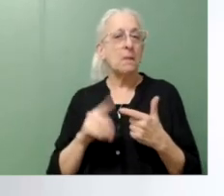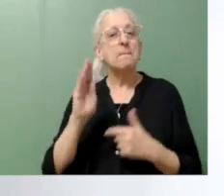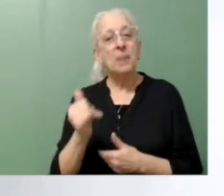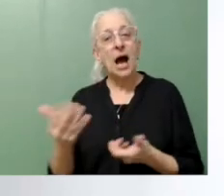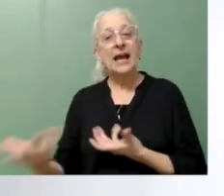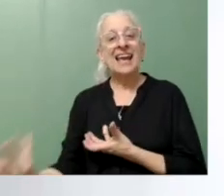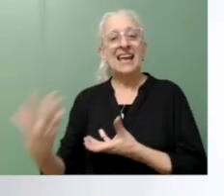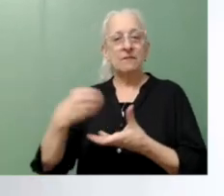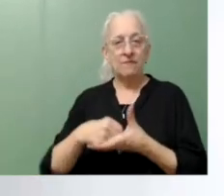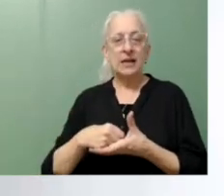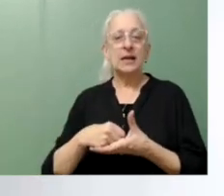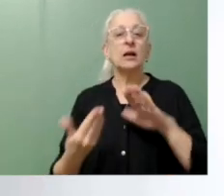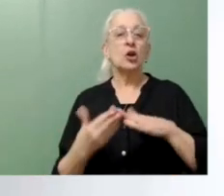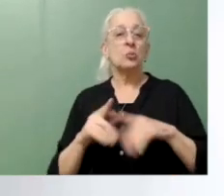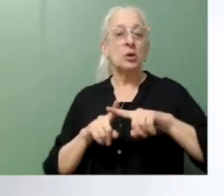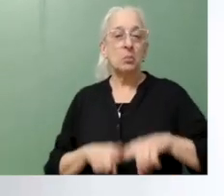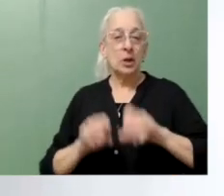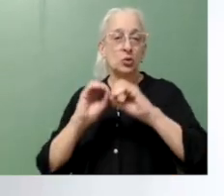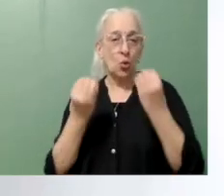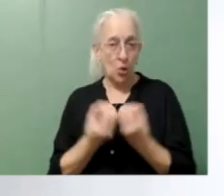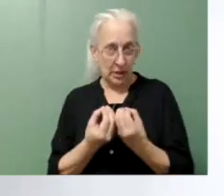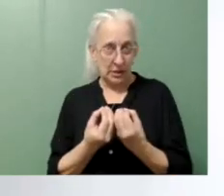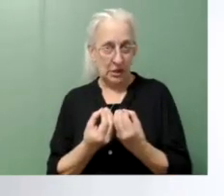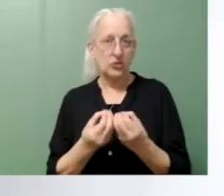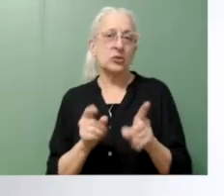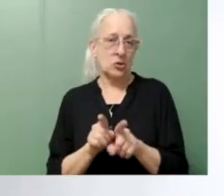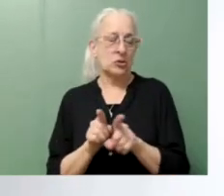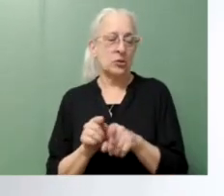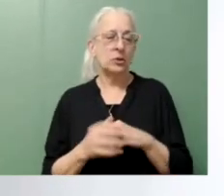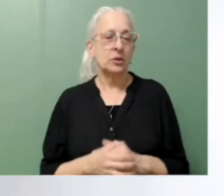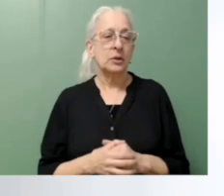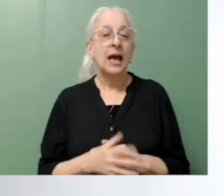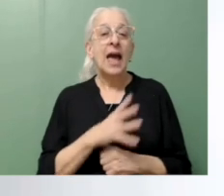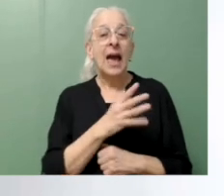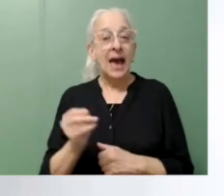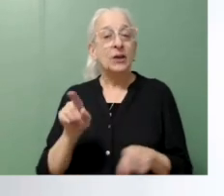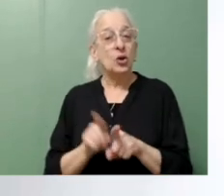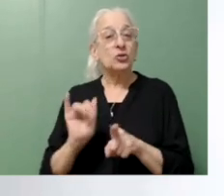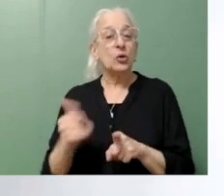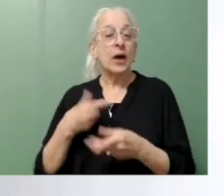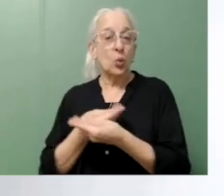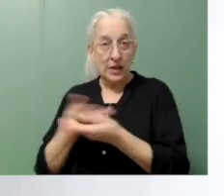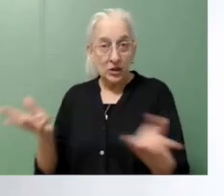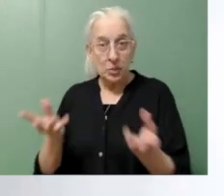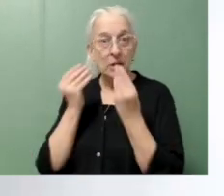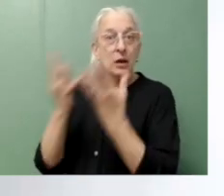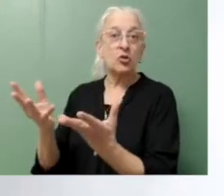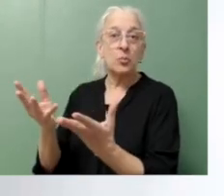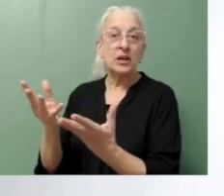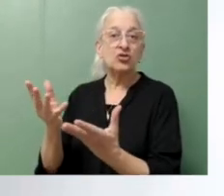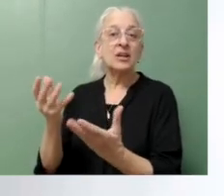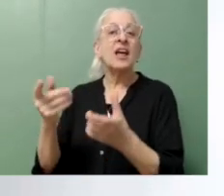organizations and community. And that we distribute information and then hold